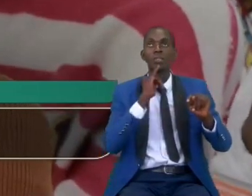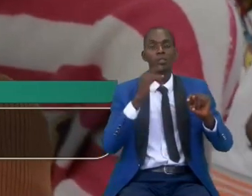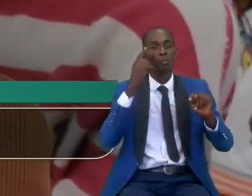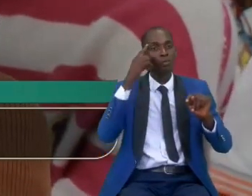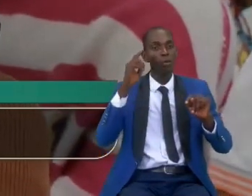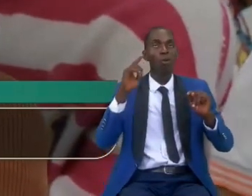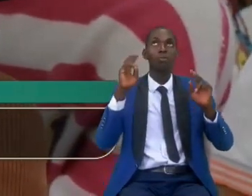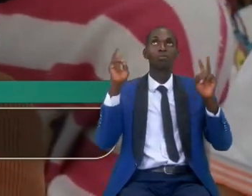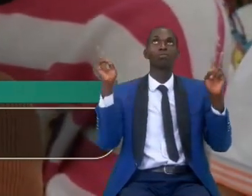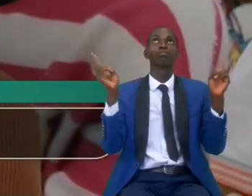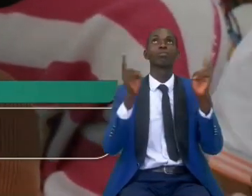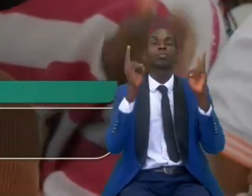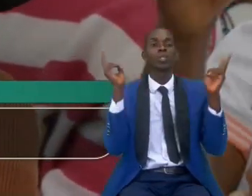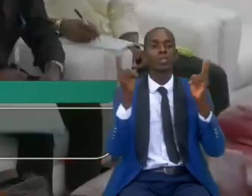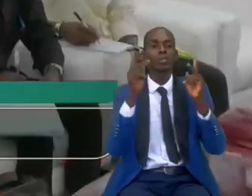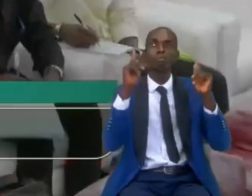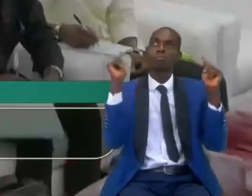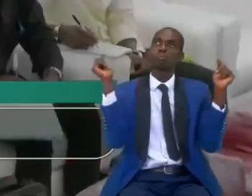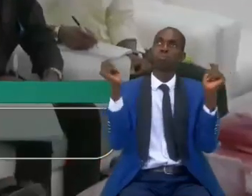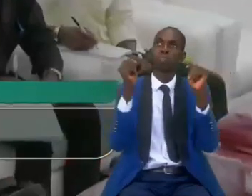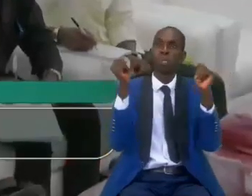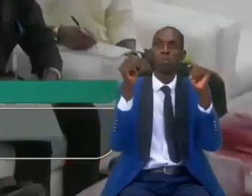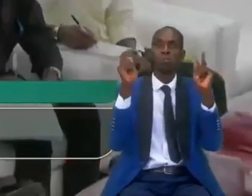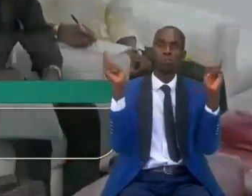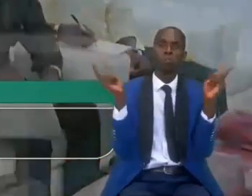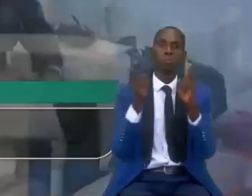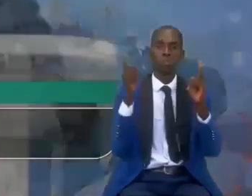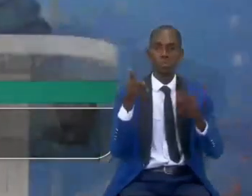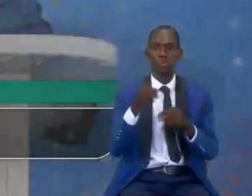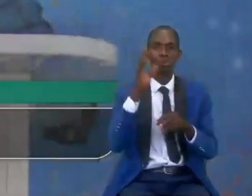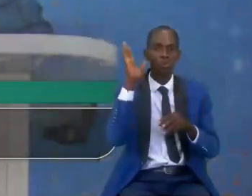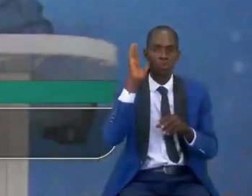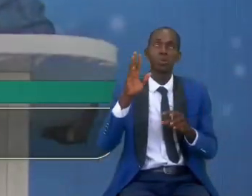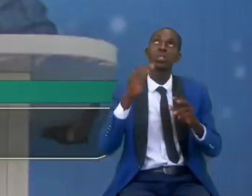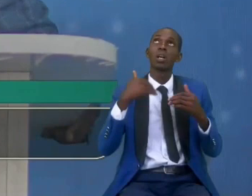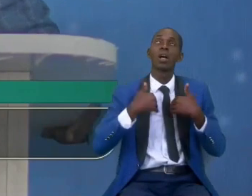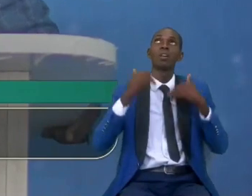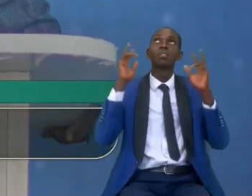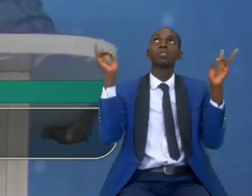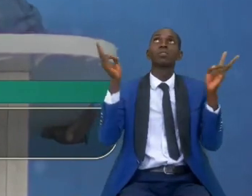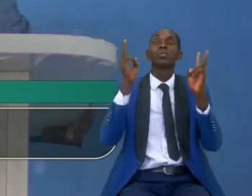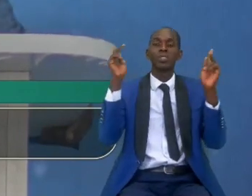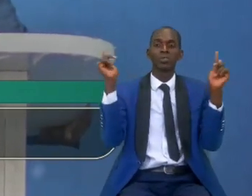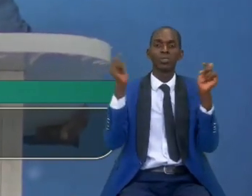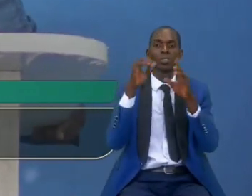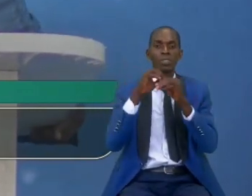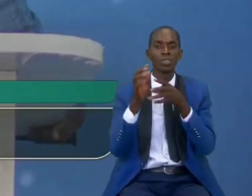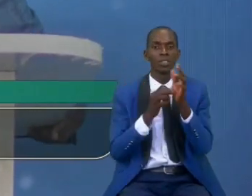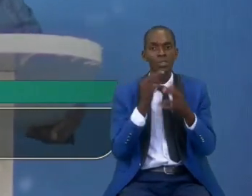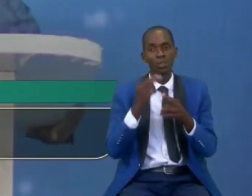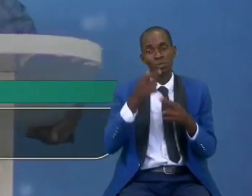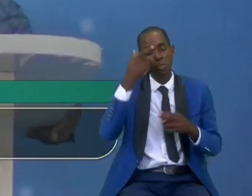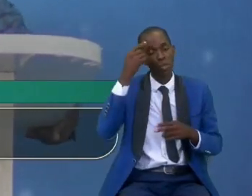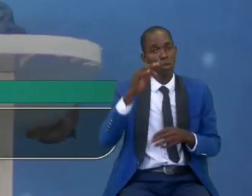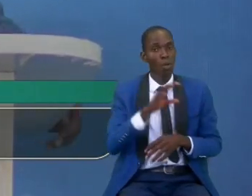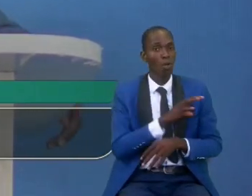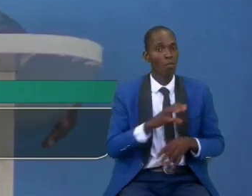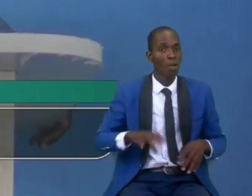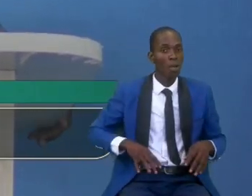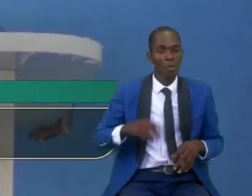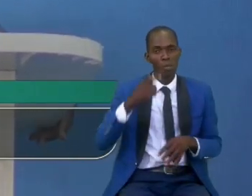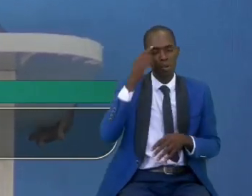Amen. Over every challenge, they'll triumph. Because of Christ, because of what he has done, because he's present with